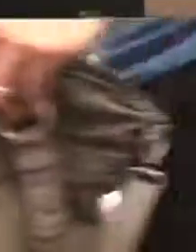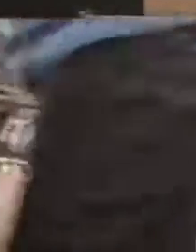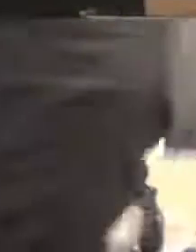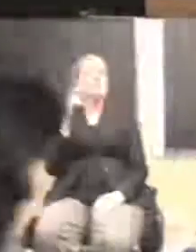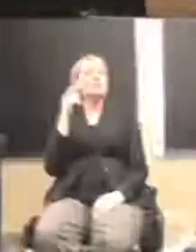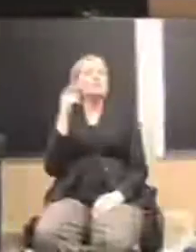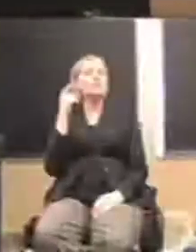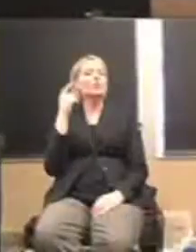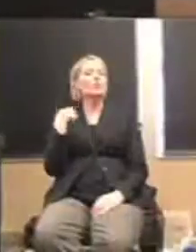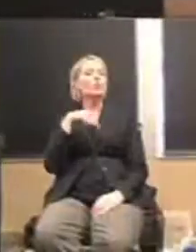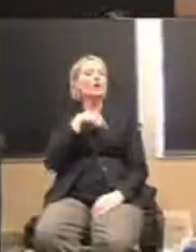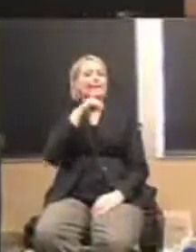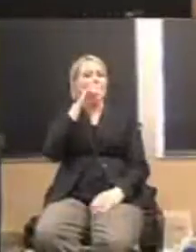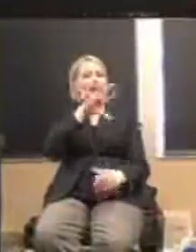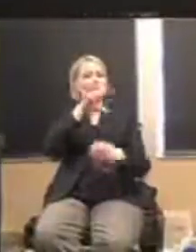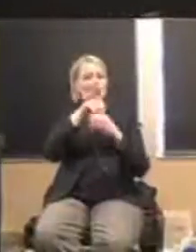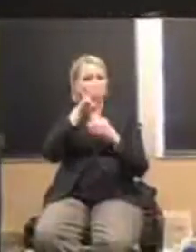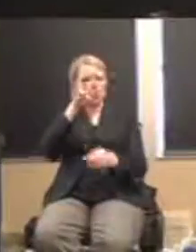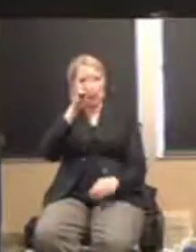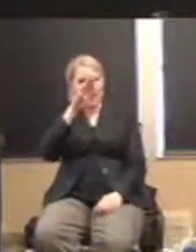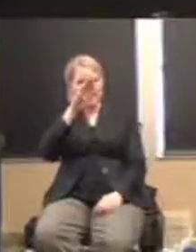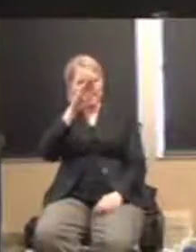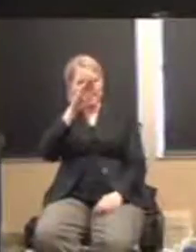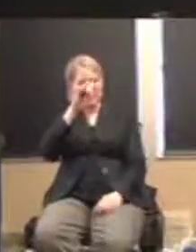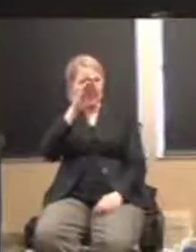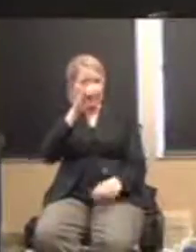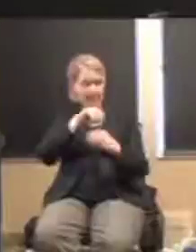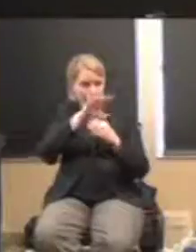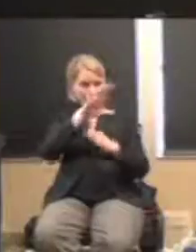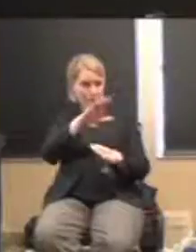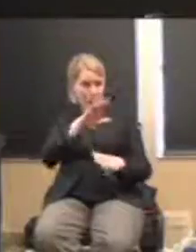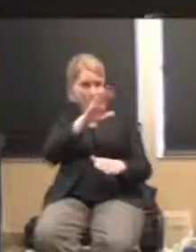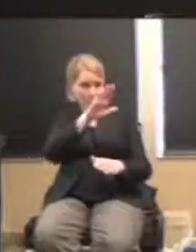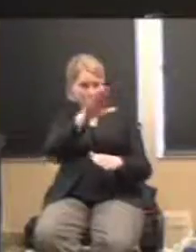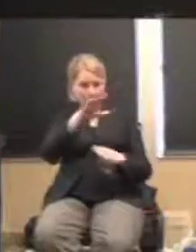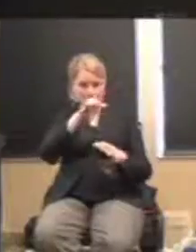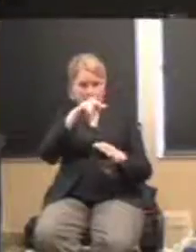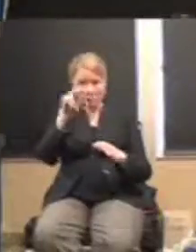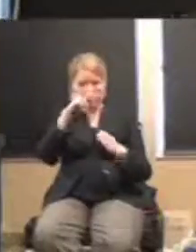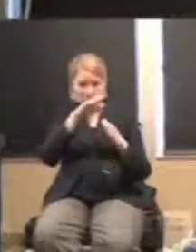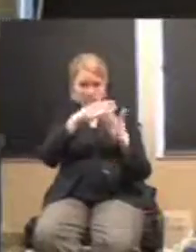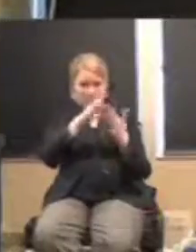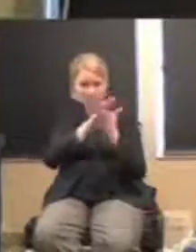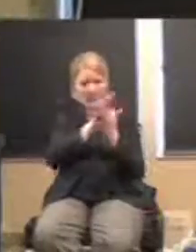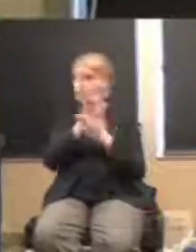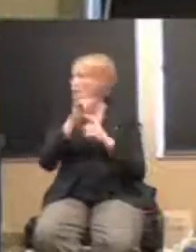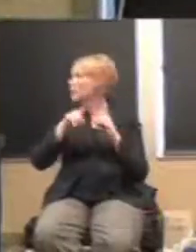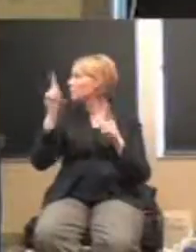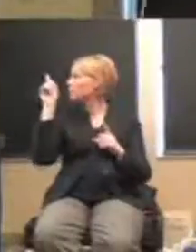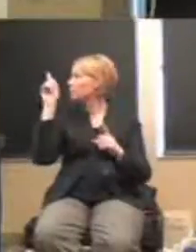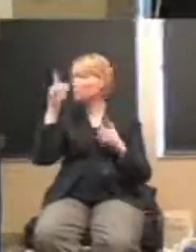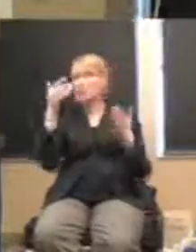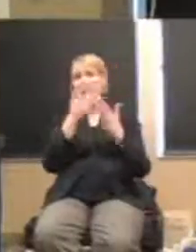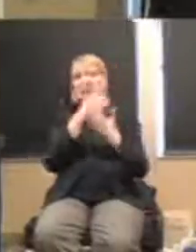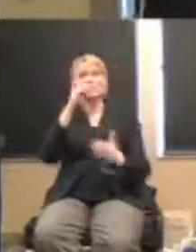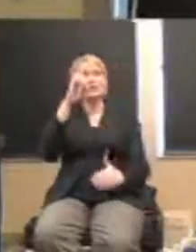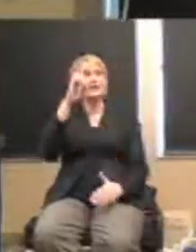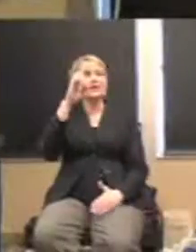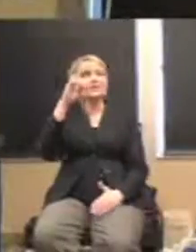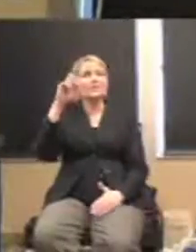all where this information is. The new EBPs that just came out in